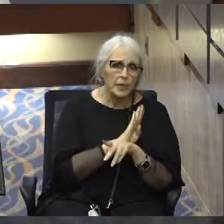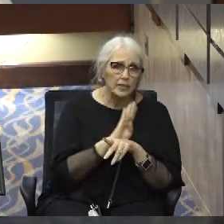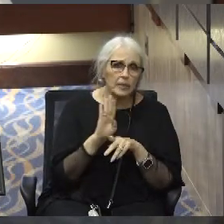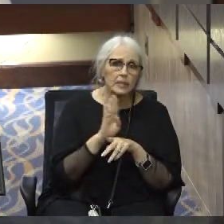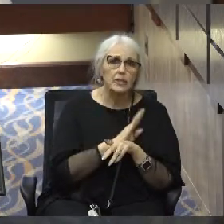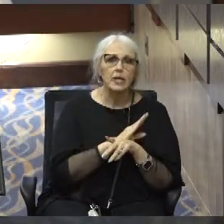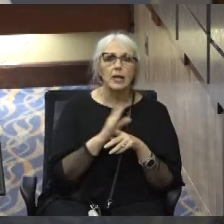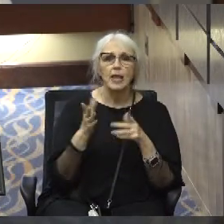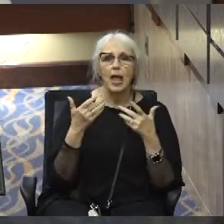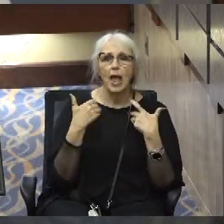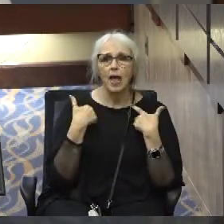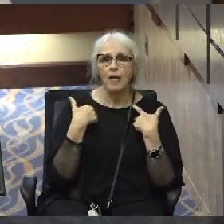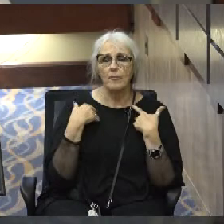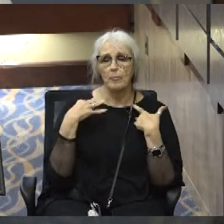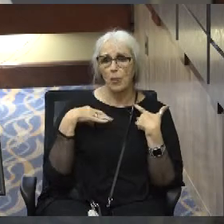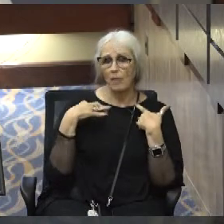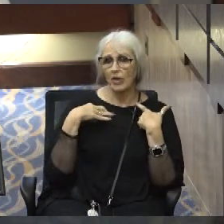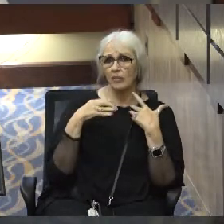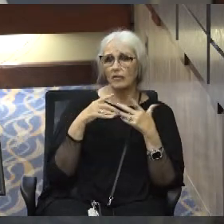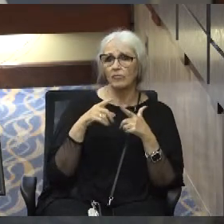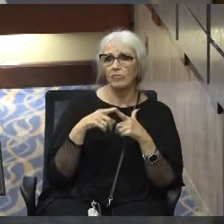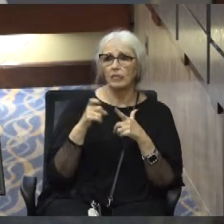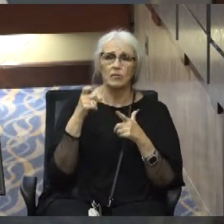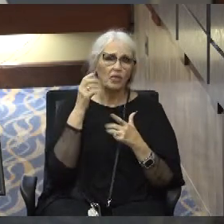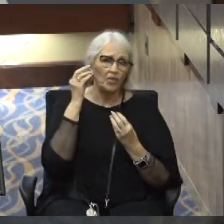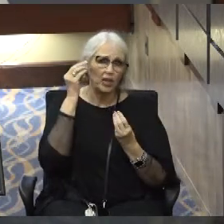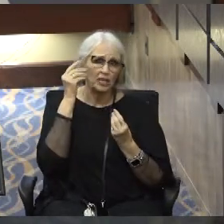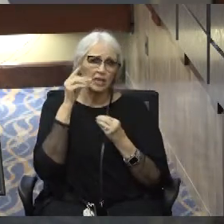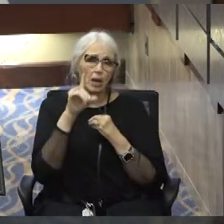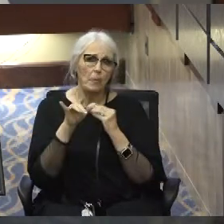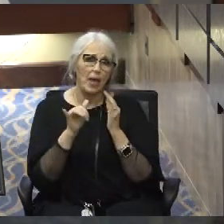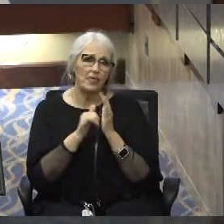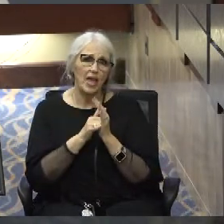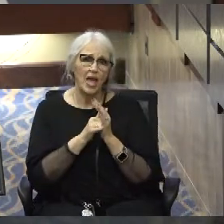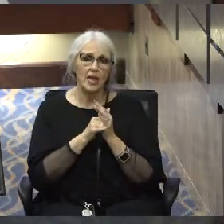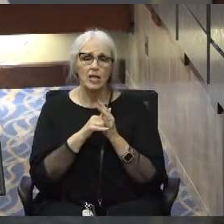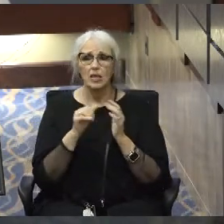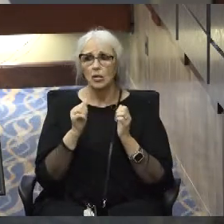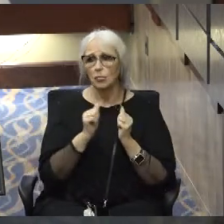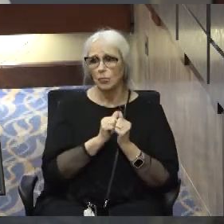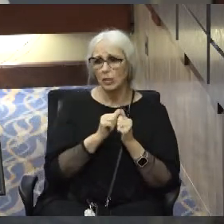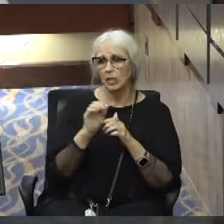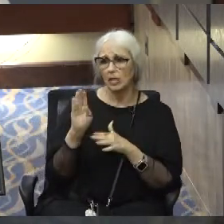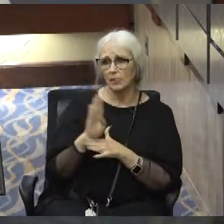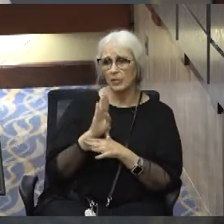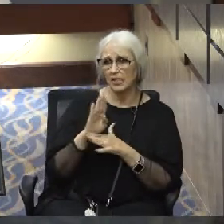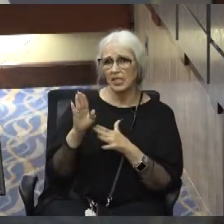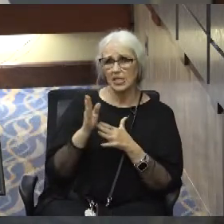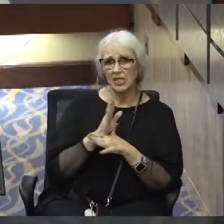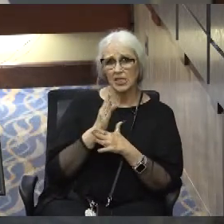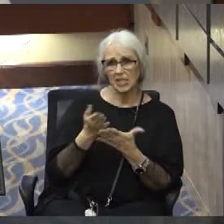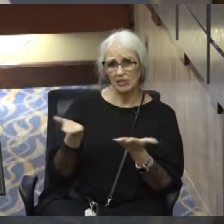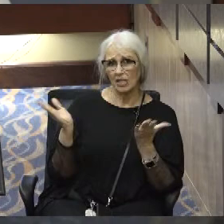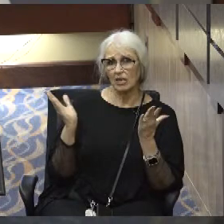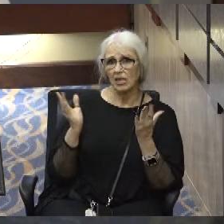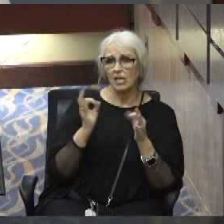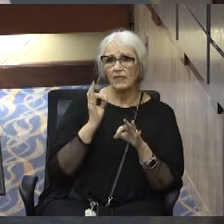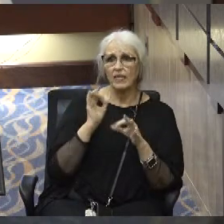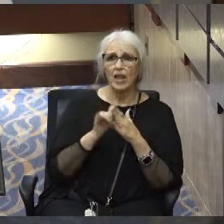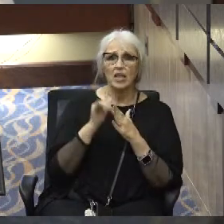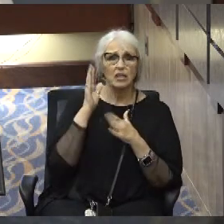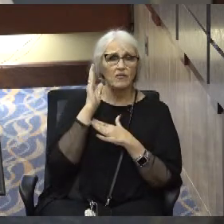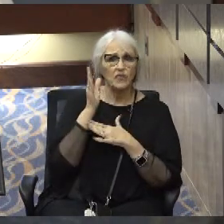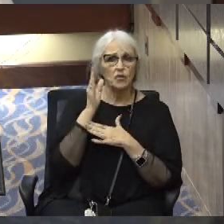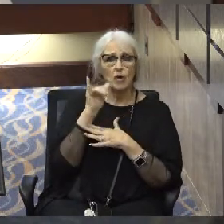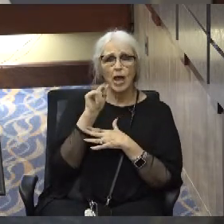they had no idea of. And I want us to give consideration to that. I don't know if that, well, she disappeared. I don't know if that has to be a future agenda item,